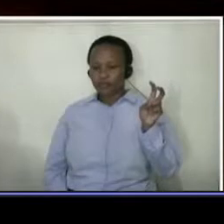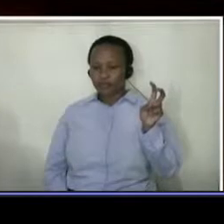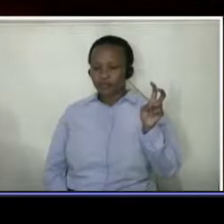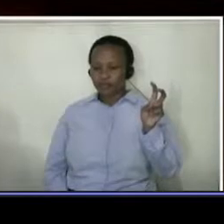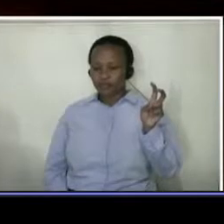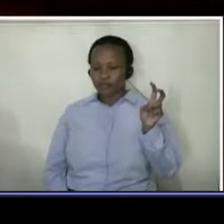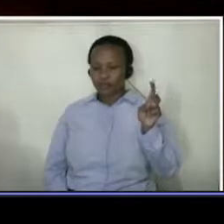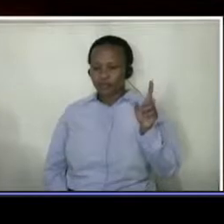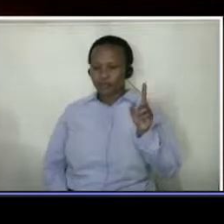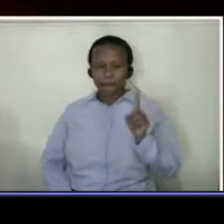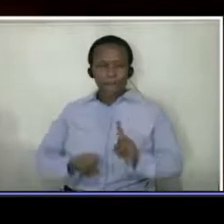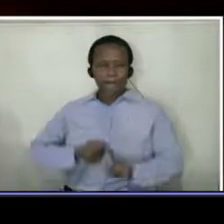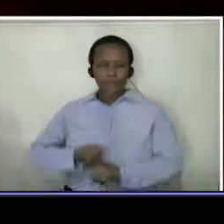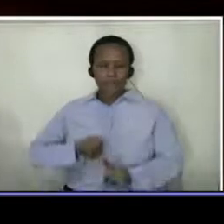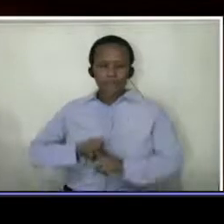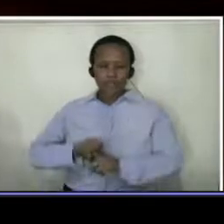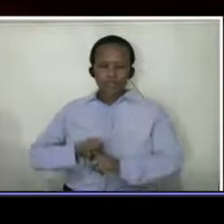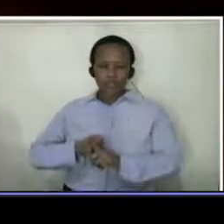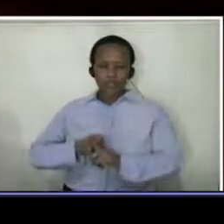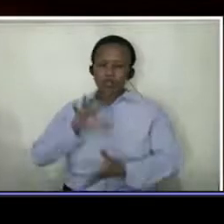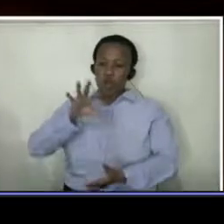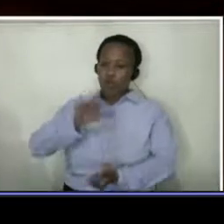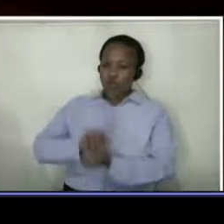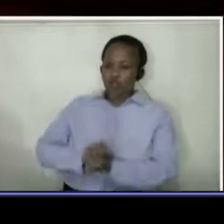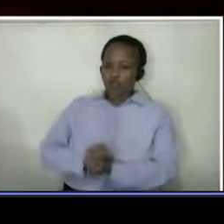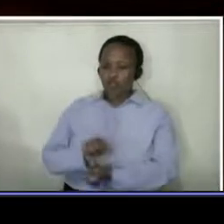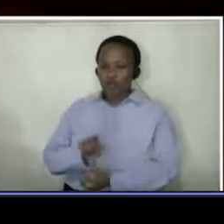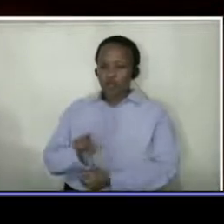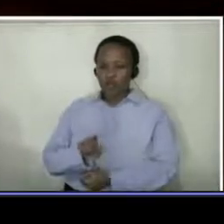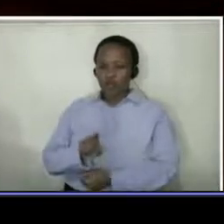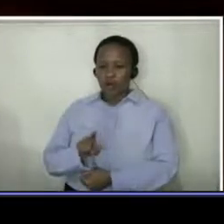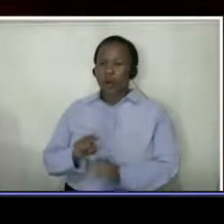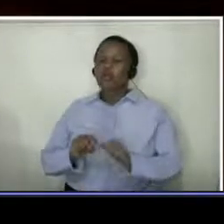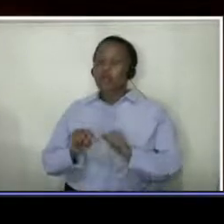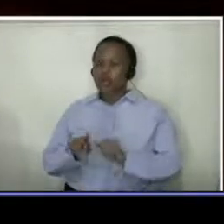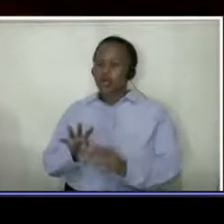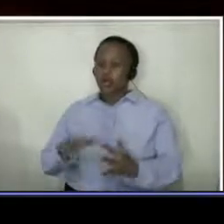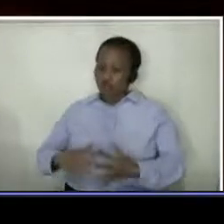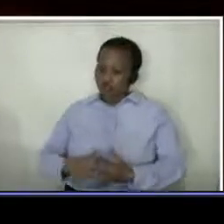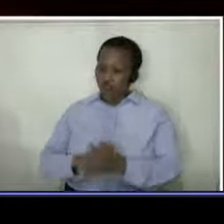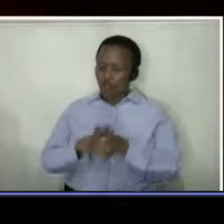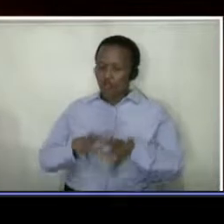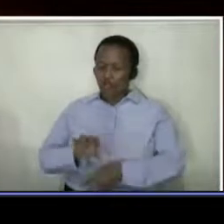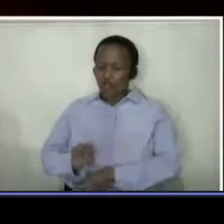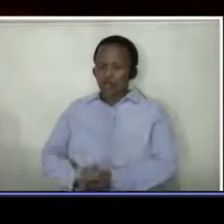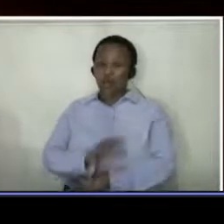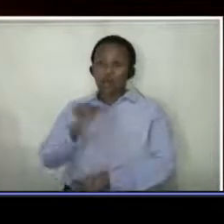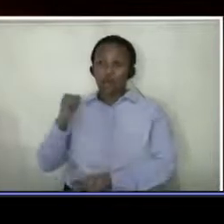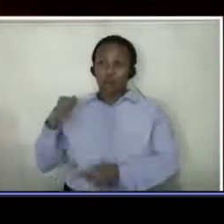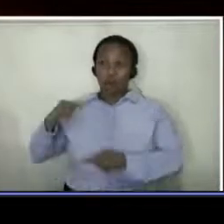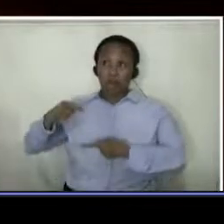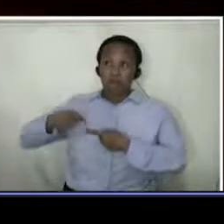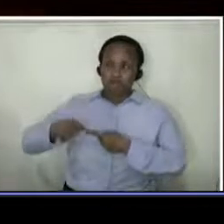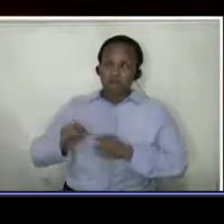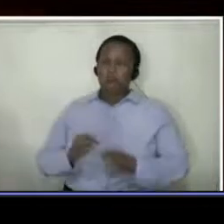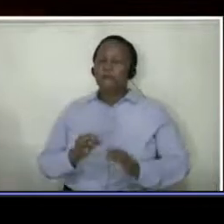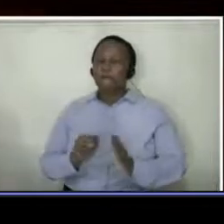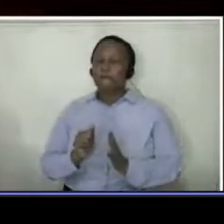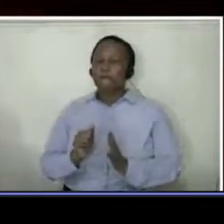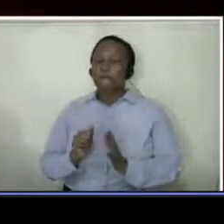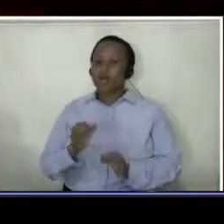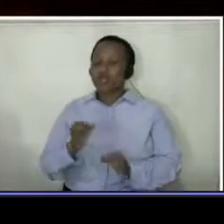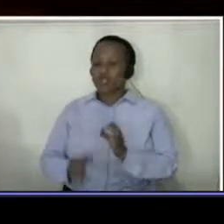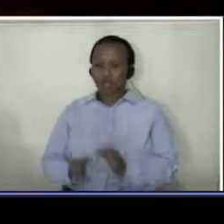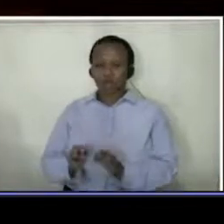the pessimist conclusion is that the problem with coalition government in South Africa has thus far been political, not legal or